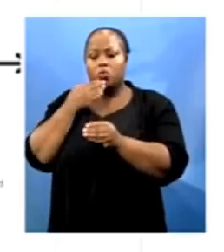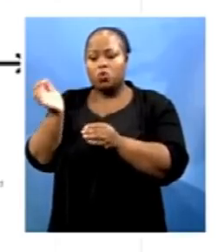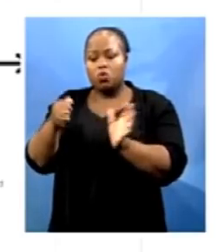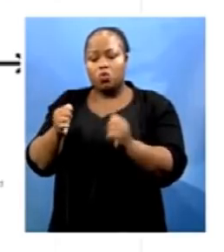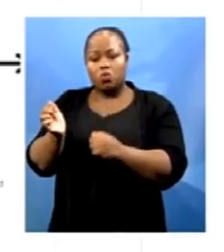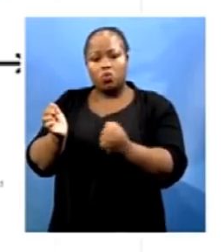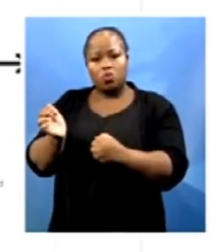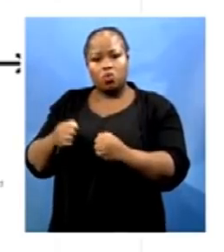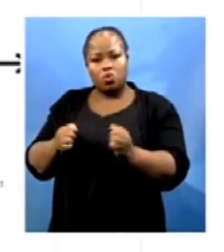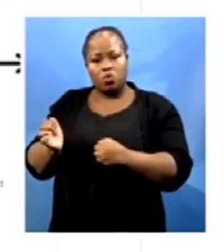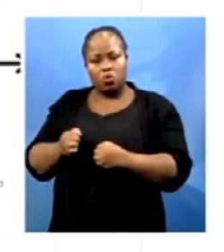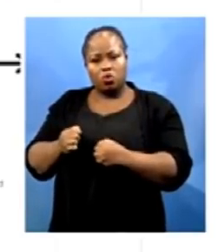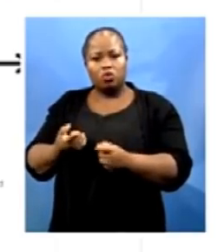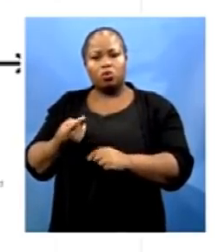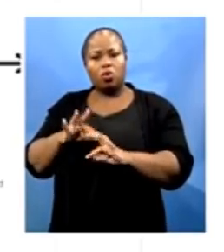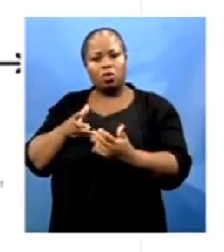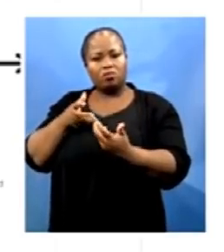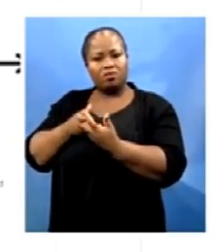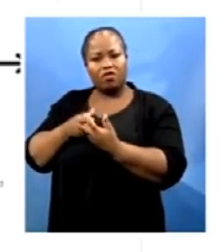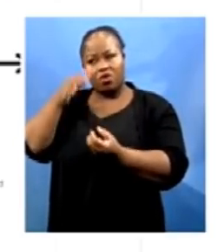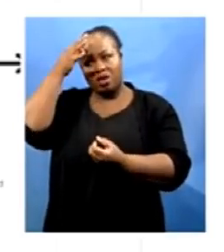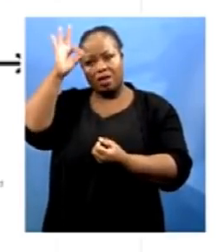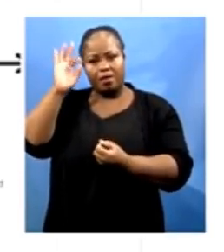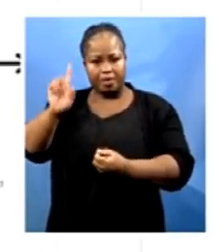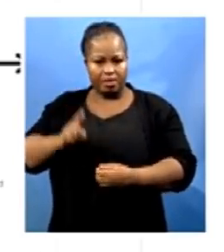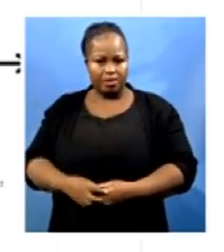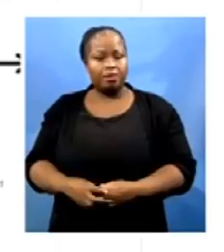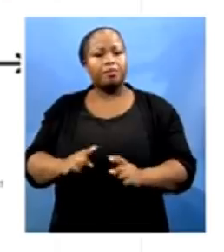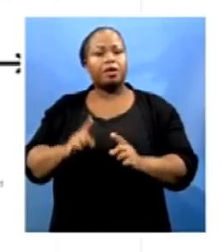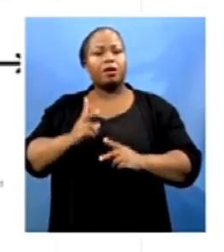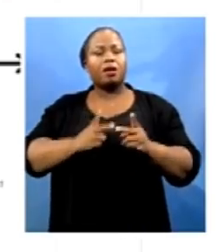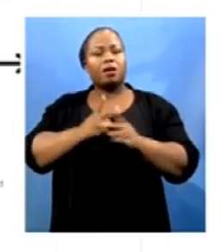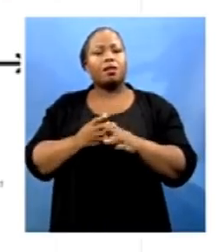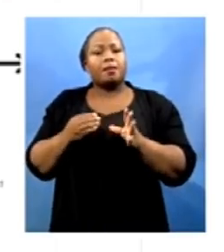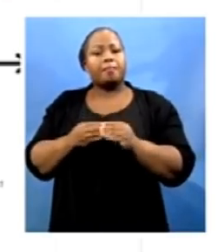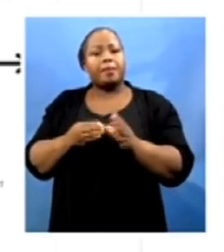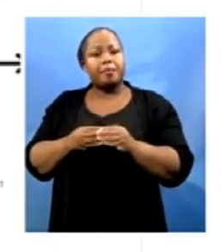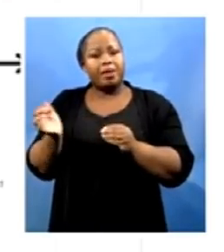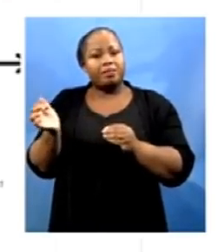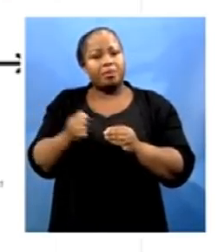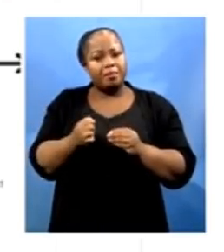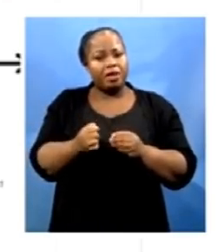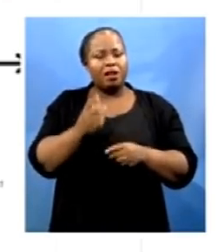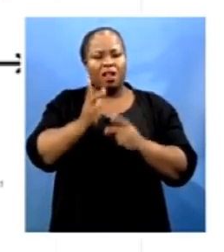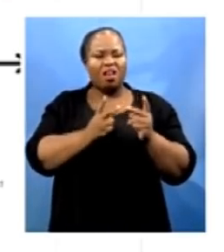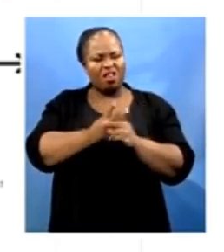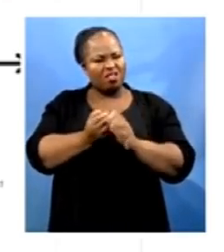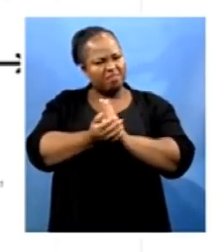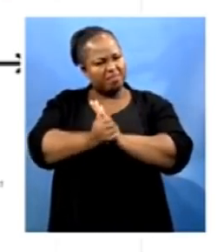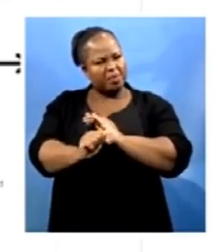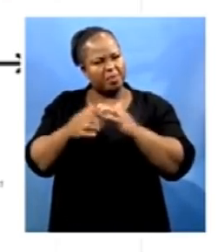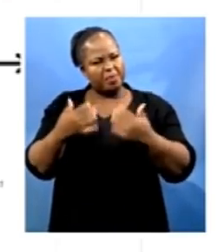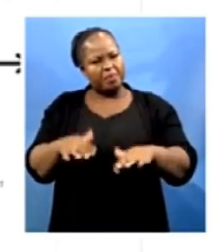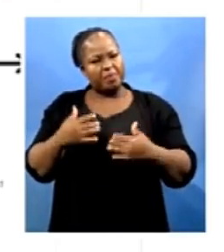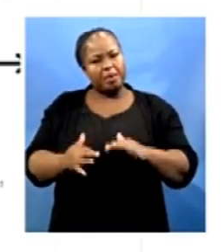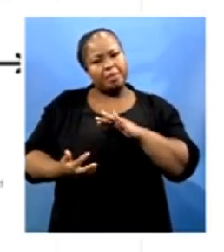requires, but that we have also appointed a competent and passionate interim CEO to drive